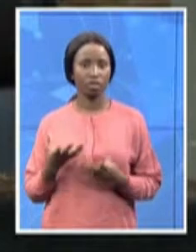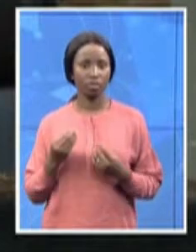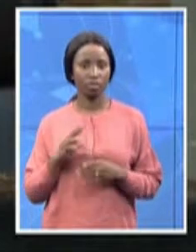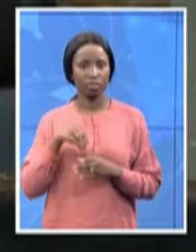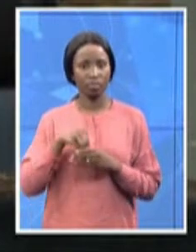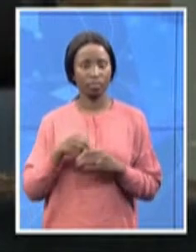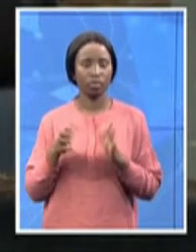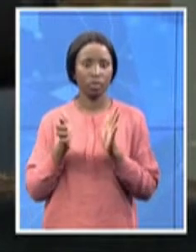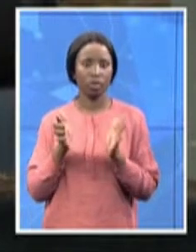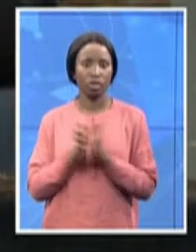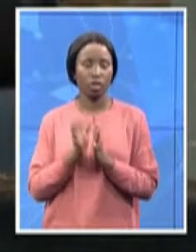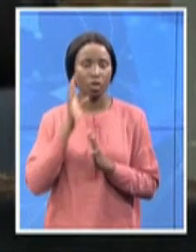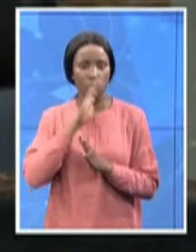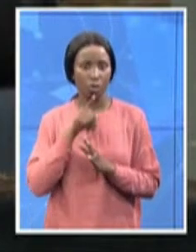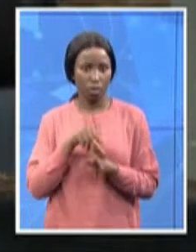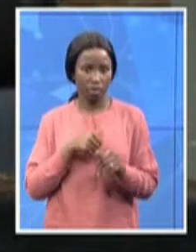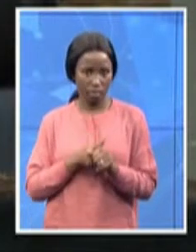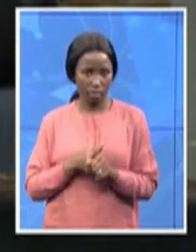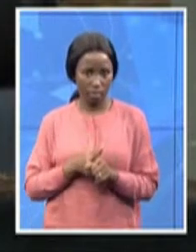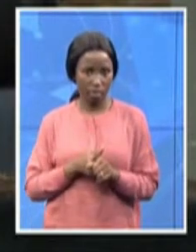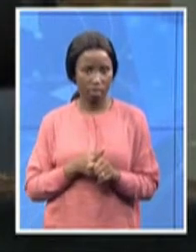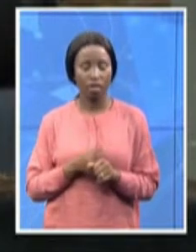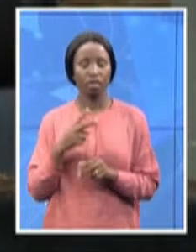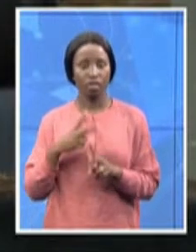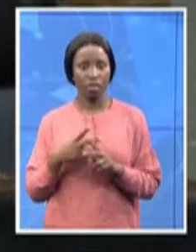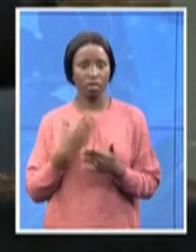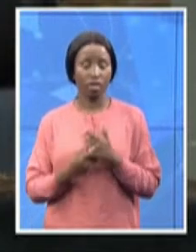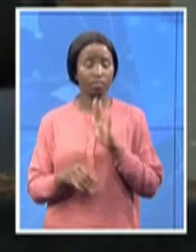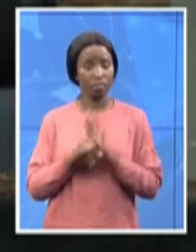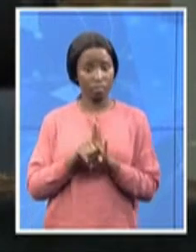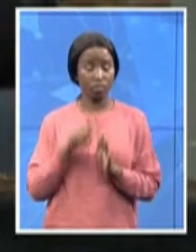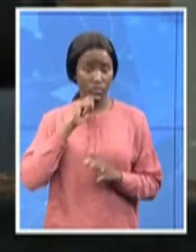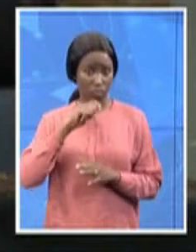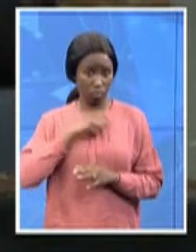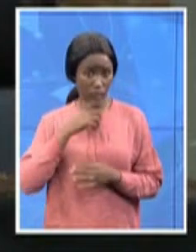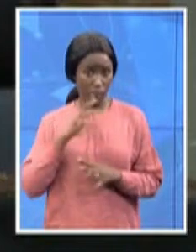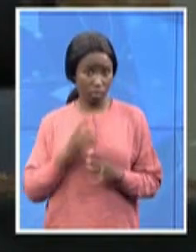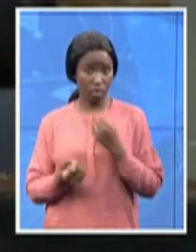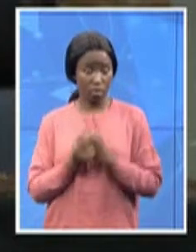determining whether there was a breach is to be found in paragraph